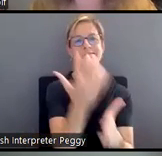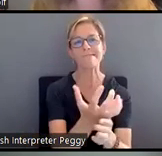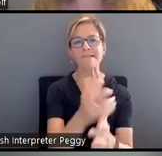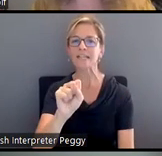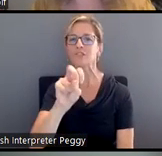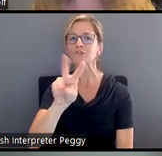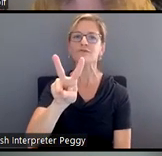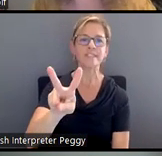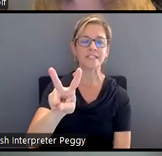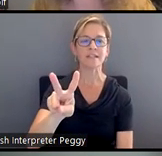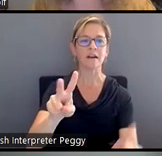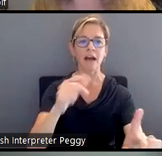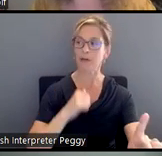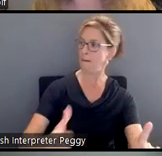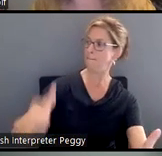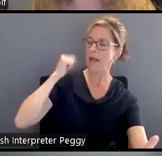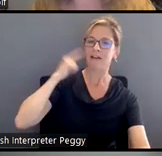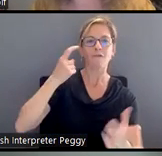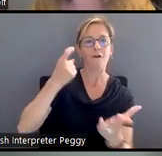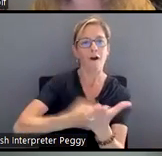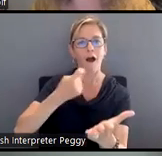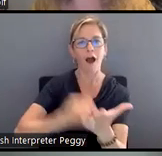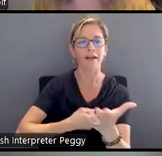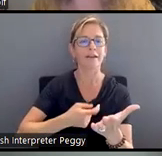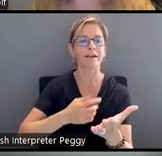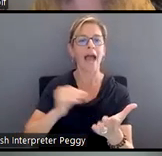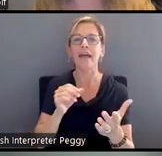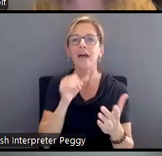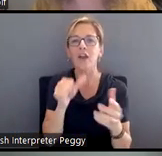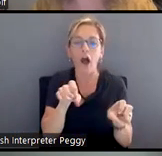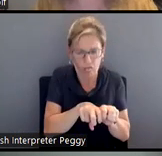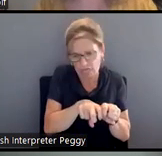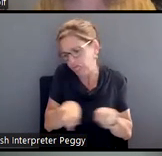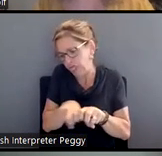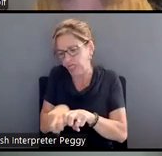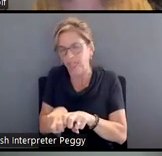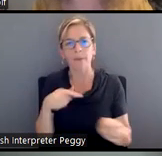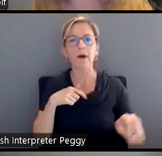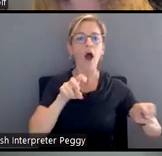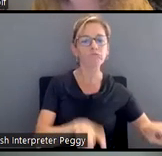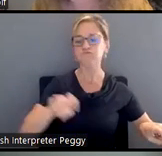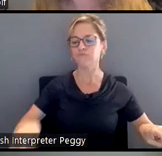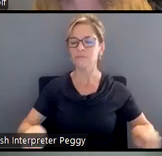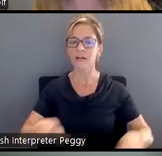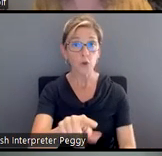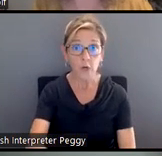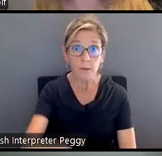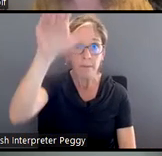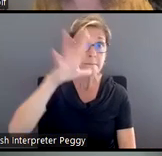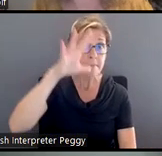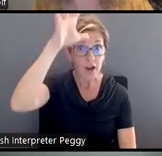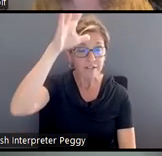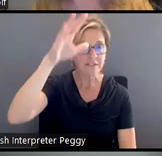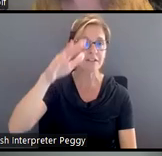where there's enough room in the back that the kids are sitting not squished up close together. Anyone who's raised children and gone on